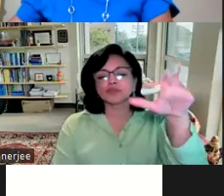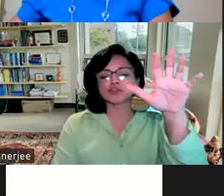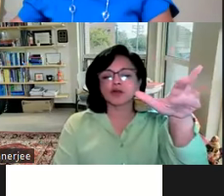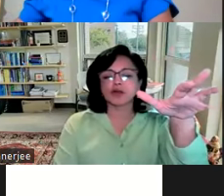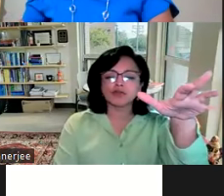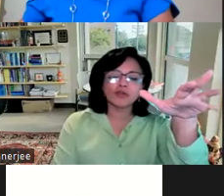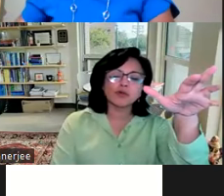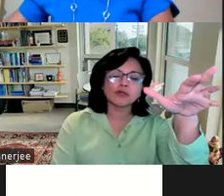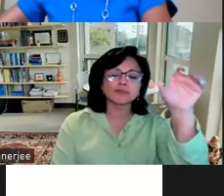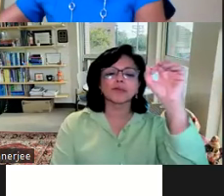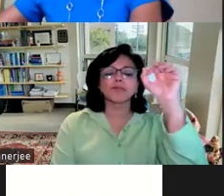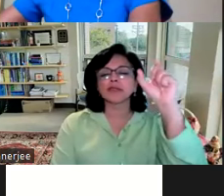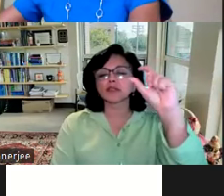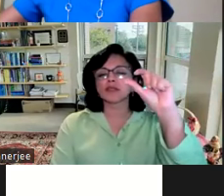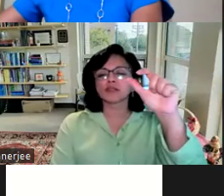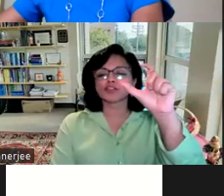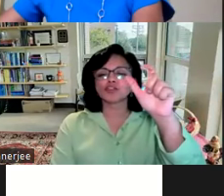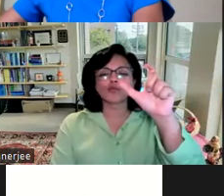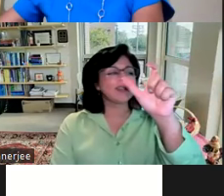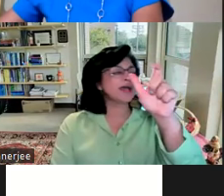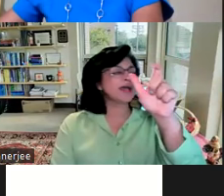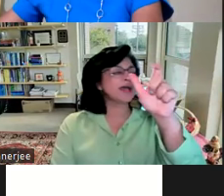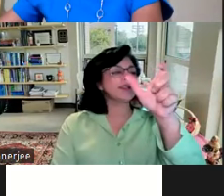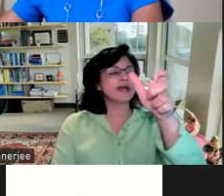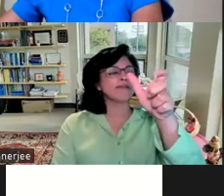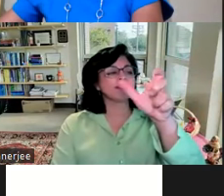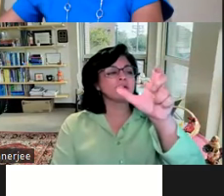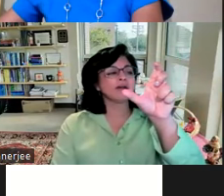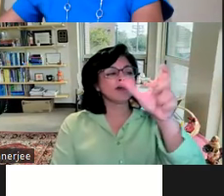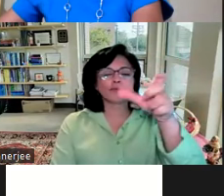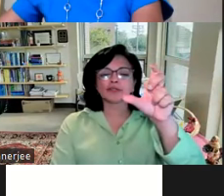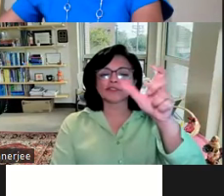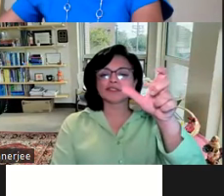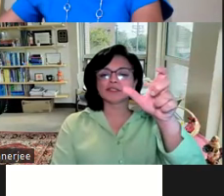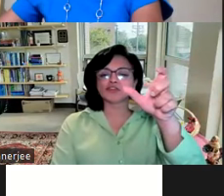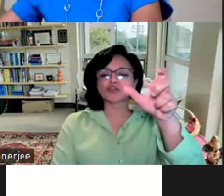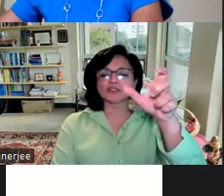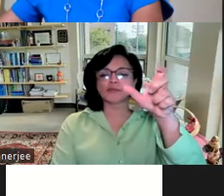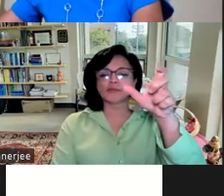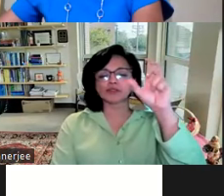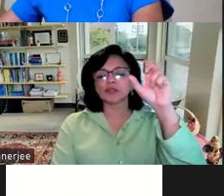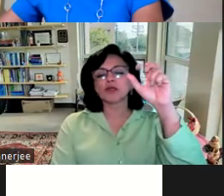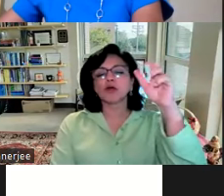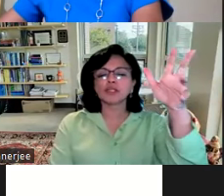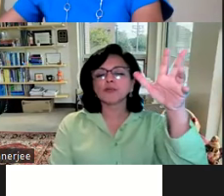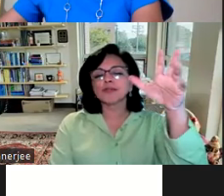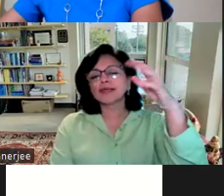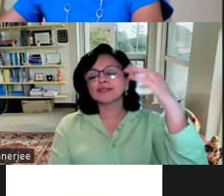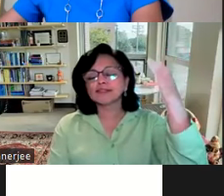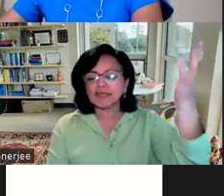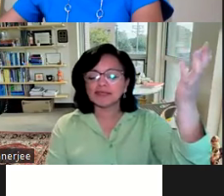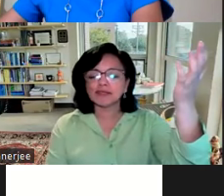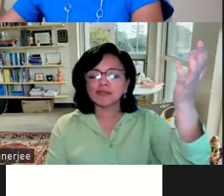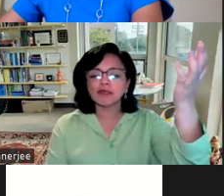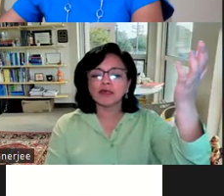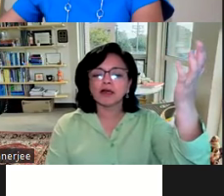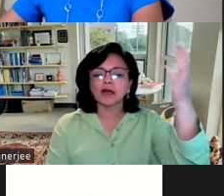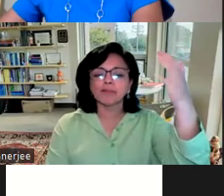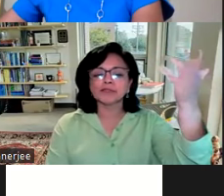able to talk 100 words per minute. So you will have some level percentage or response, or they will get